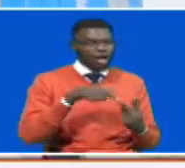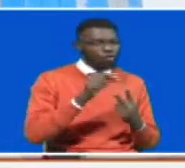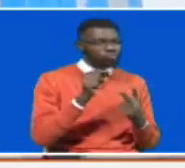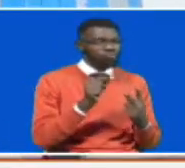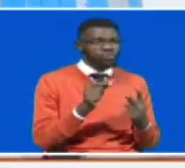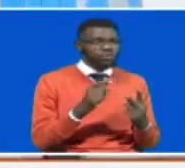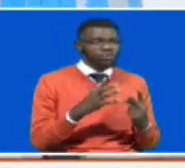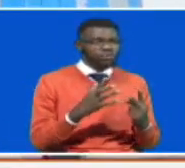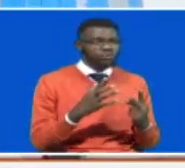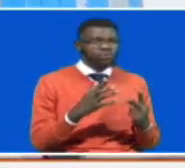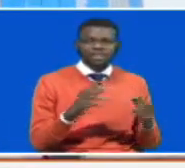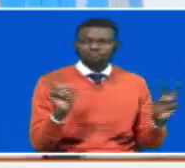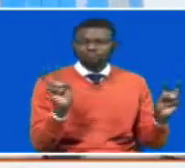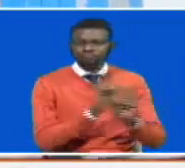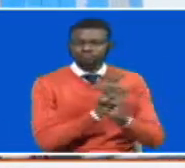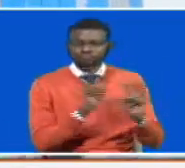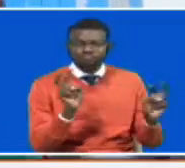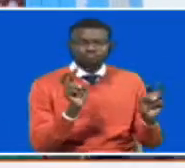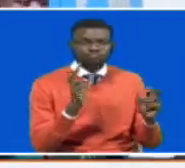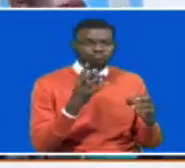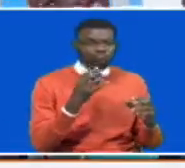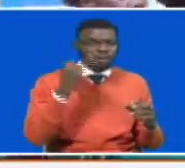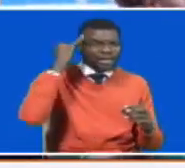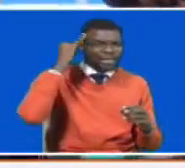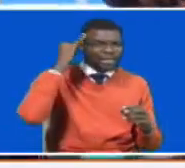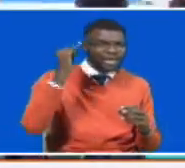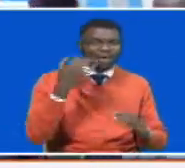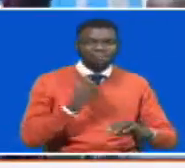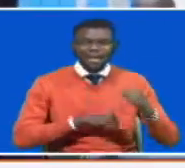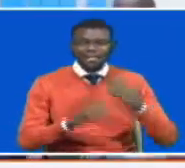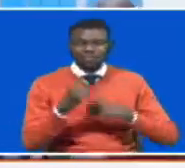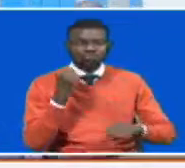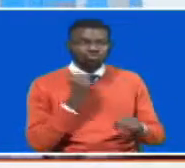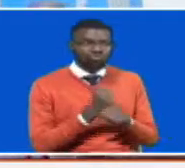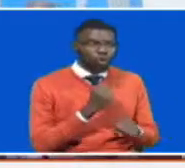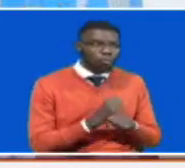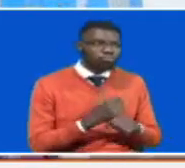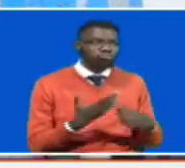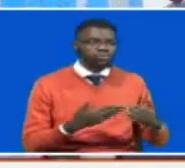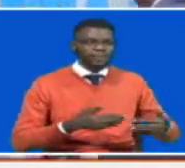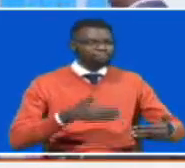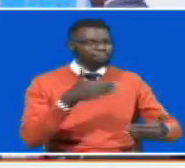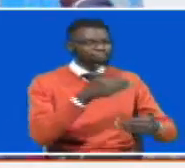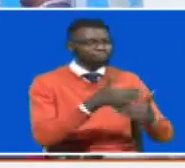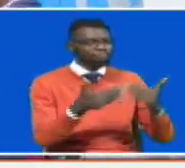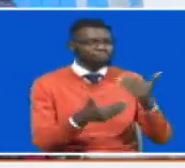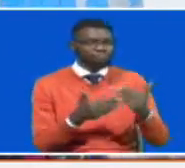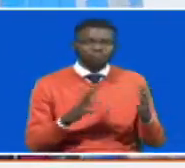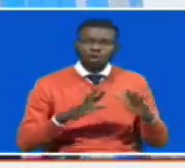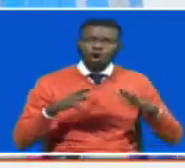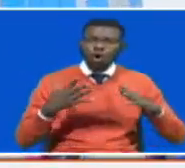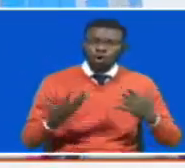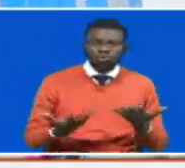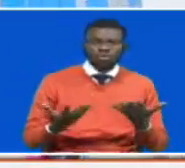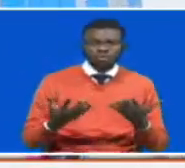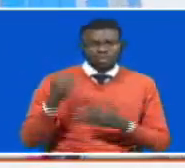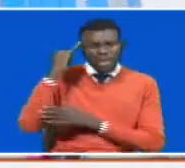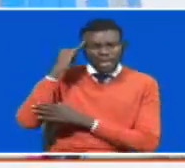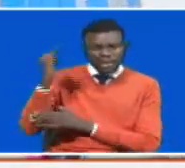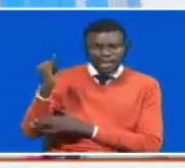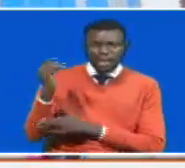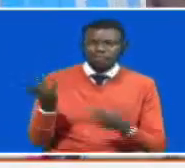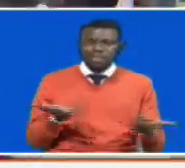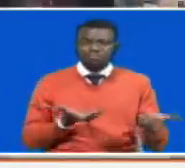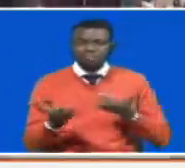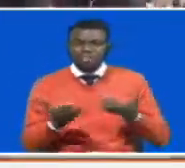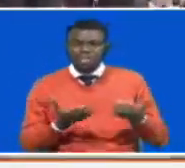go find something to do. Go to Mjengo, or maybe start something in the market, anza kuuza matunda